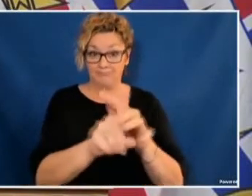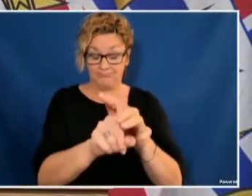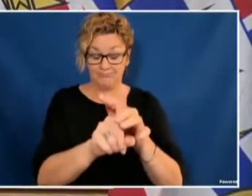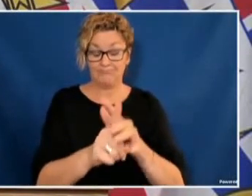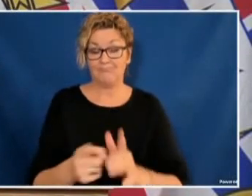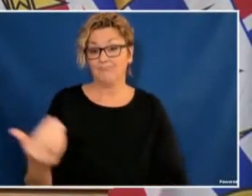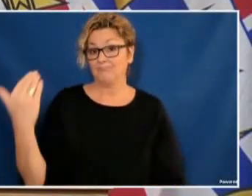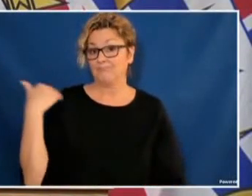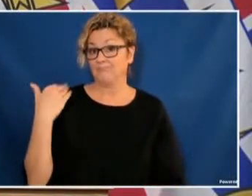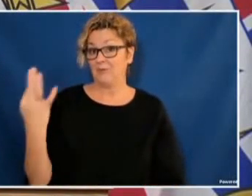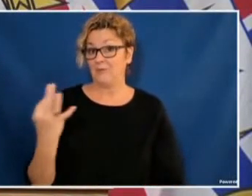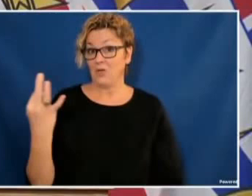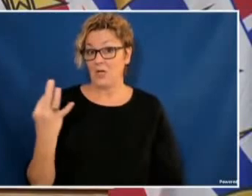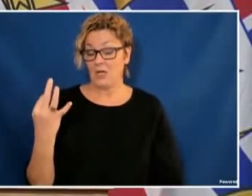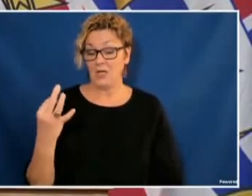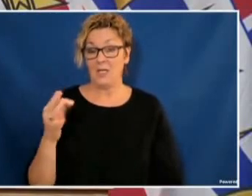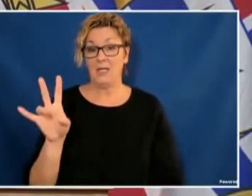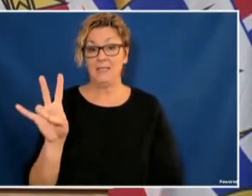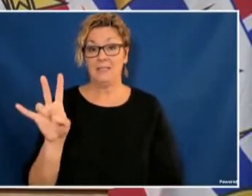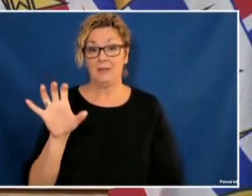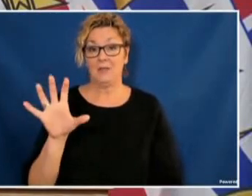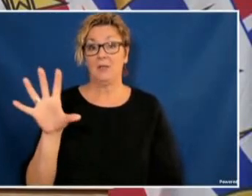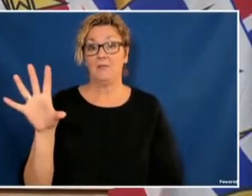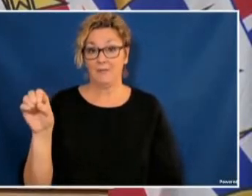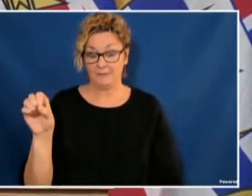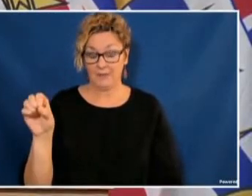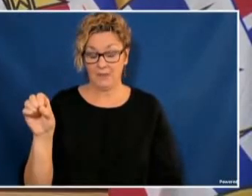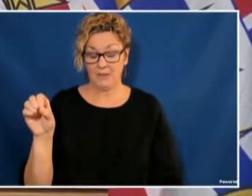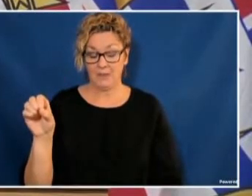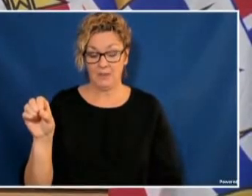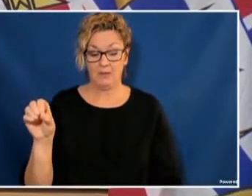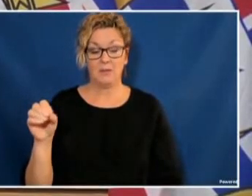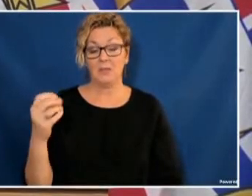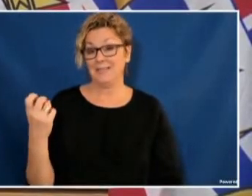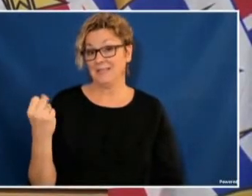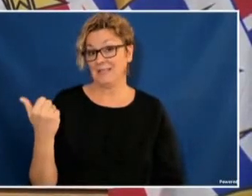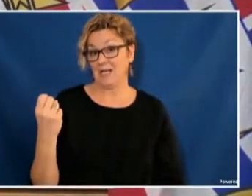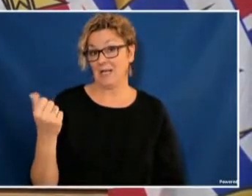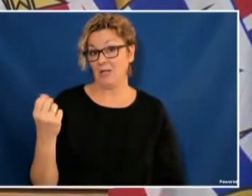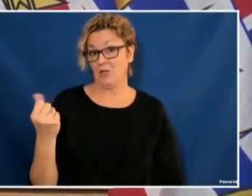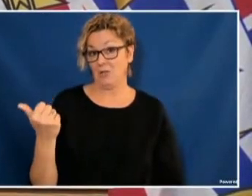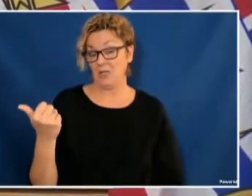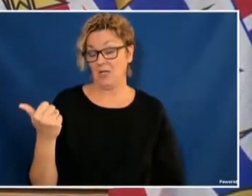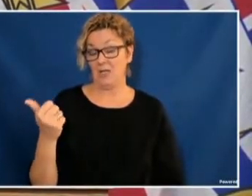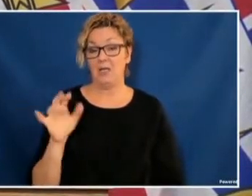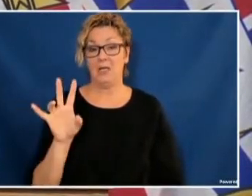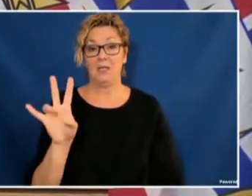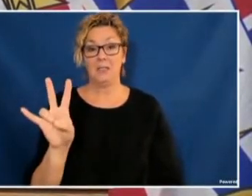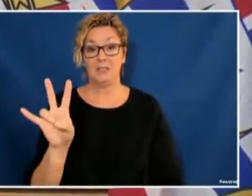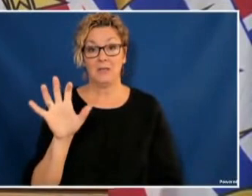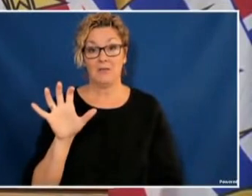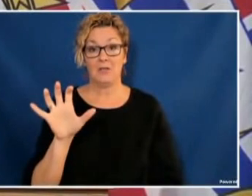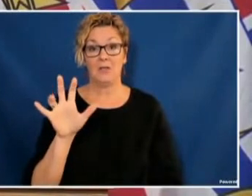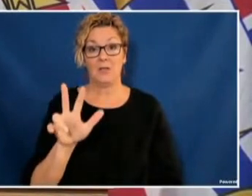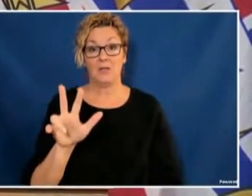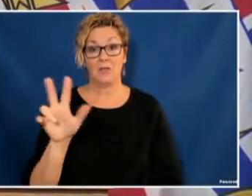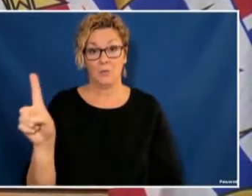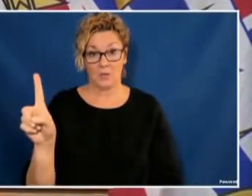1,365 new cases, plus the additional 277 historical cases from the Fraser Health region,